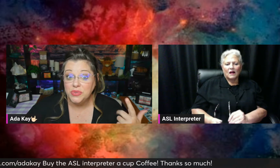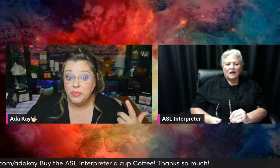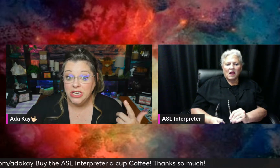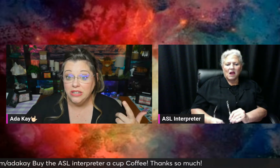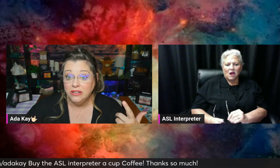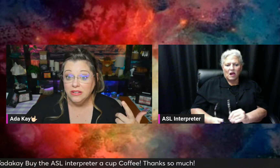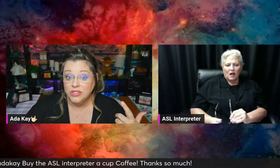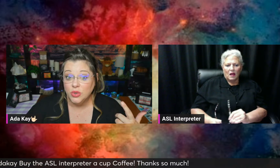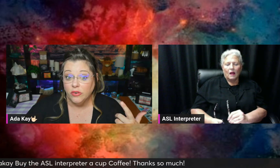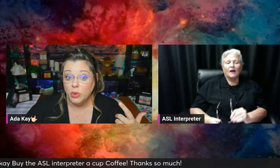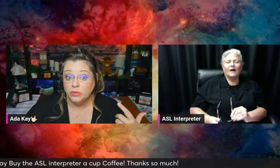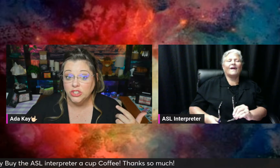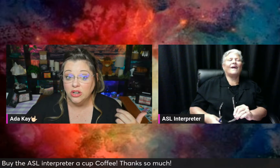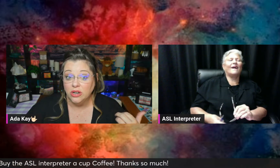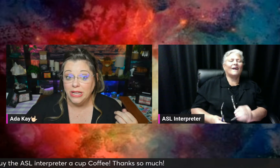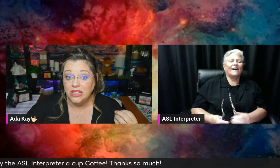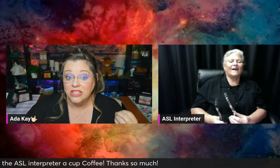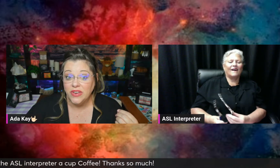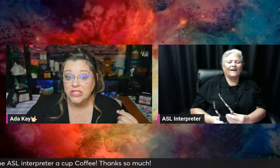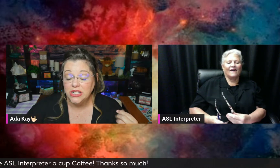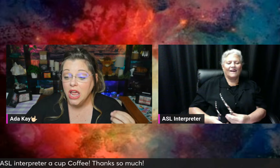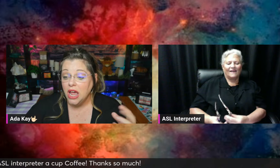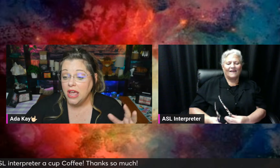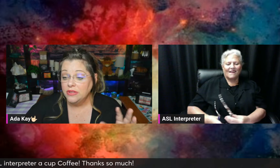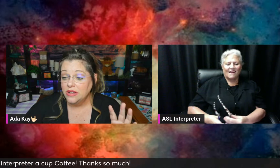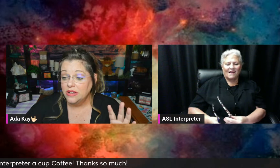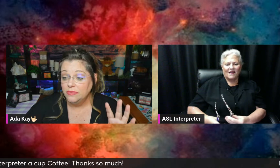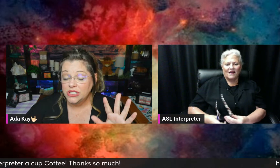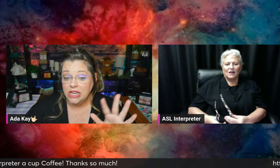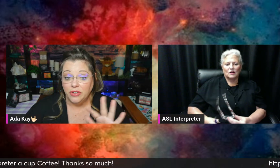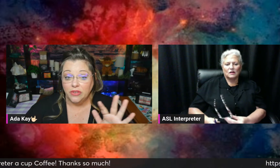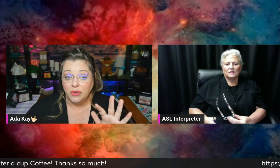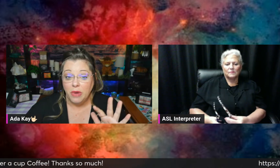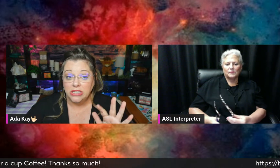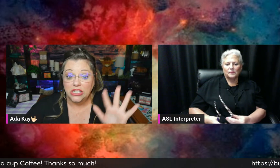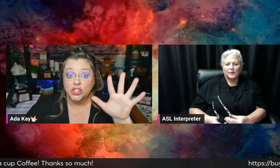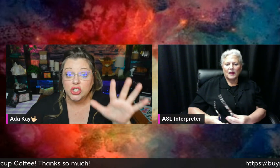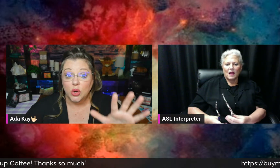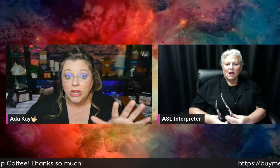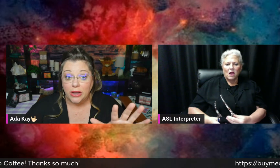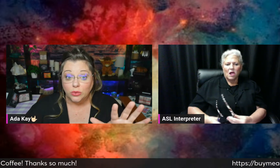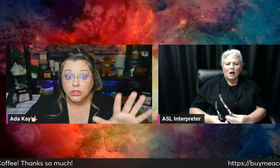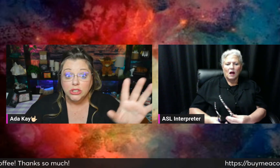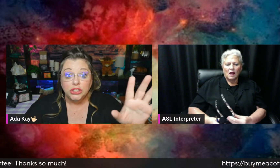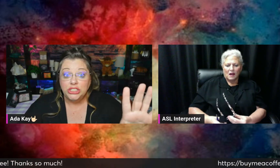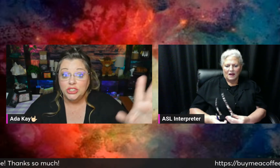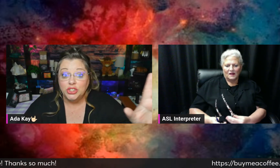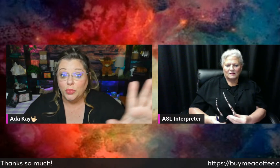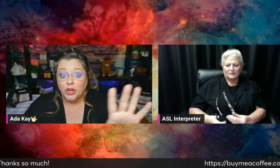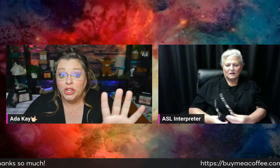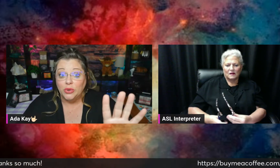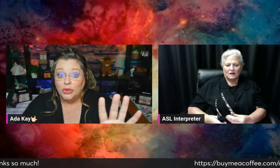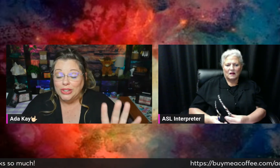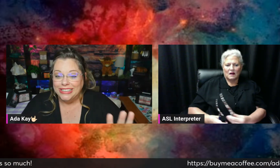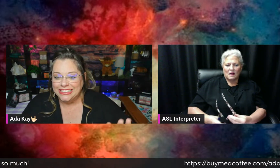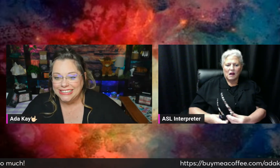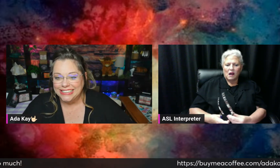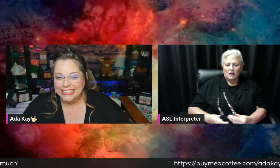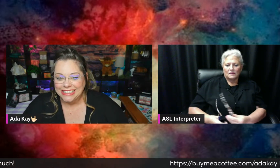upped the speed. So everyone was talking about like this fast, and several of the mods said, "Slow down. She's interpreting